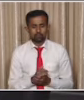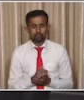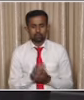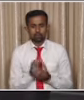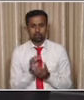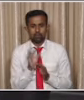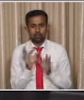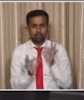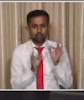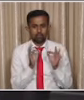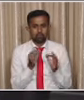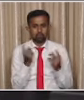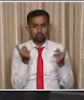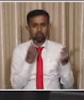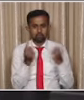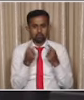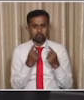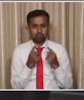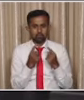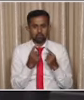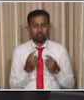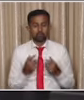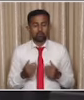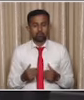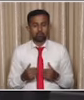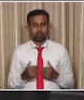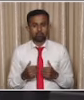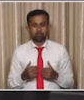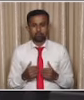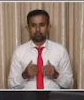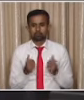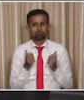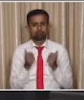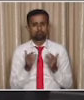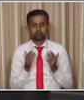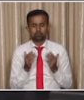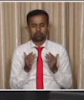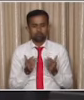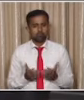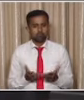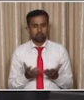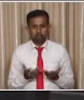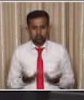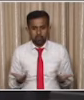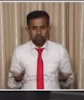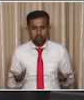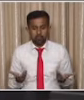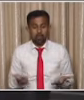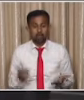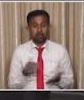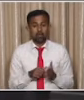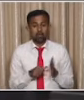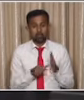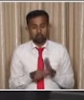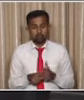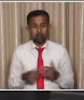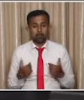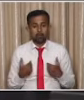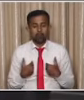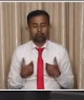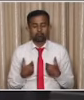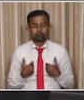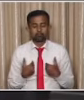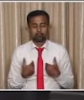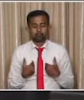us anywhere. That will again put us back to the square number one. We have come out of it. I'm glad today three members